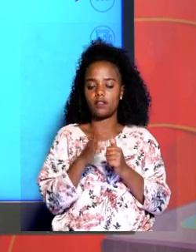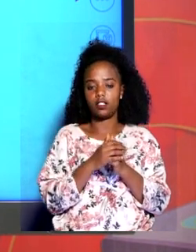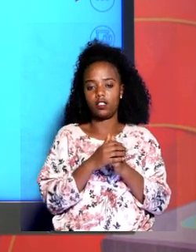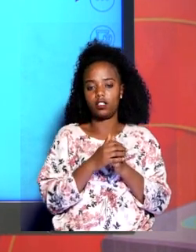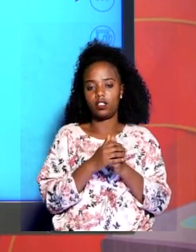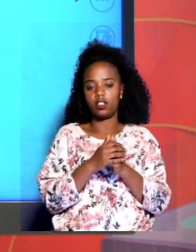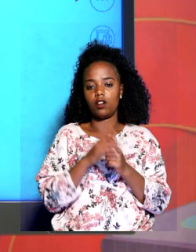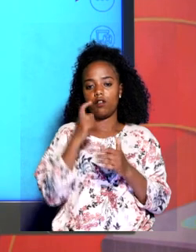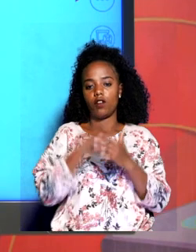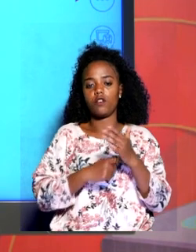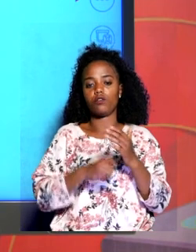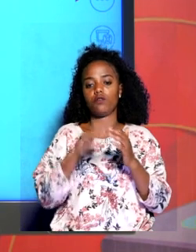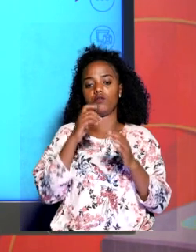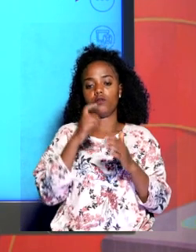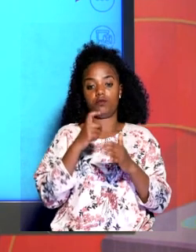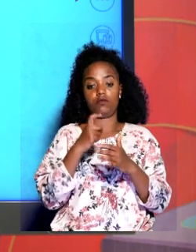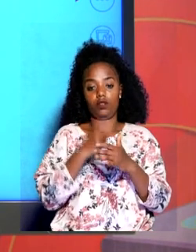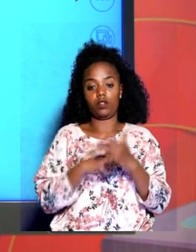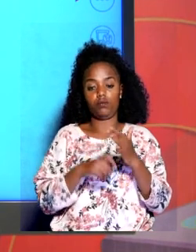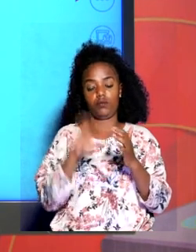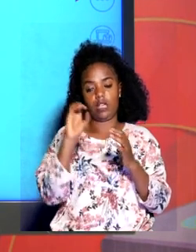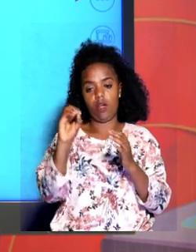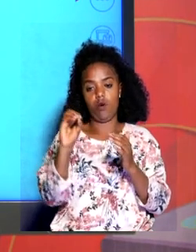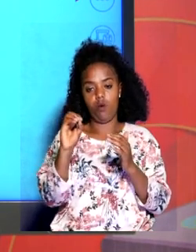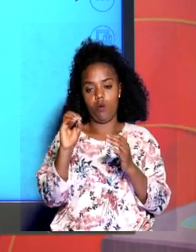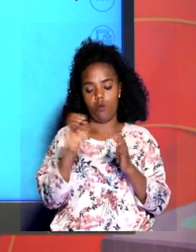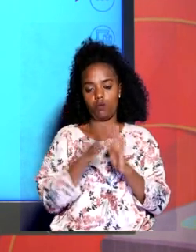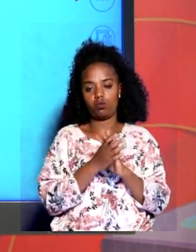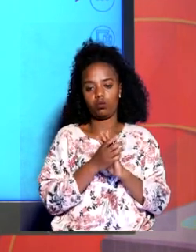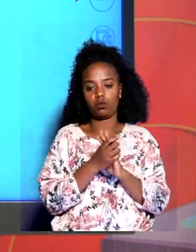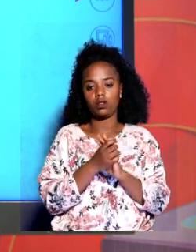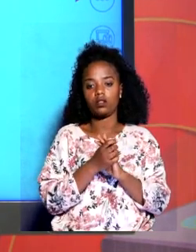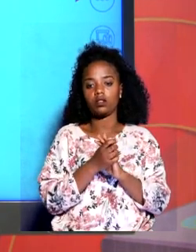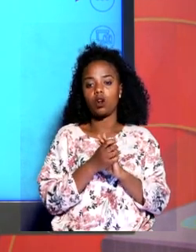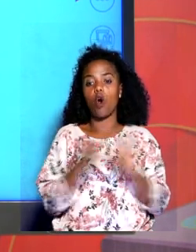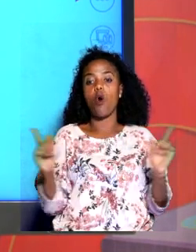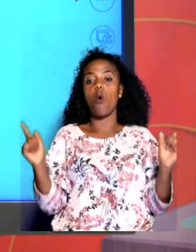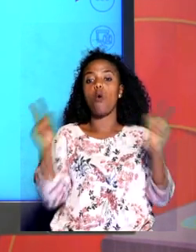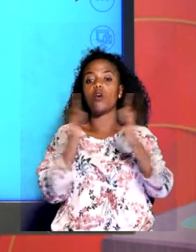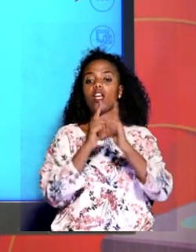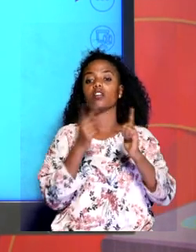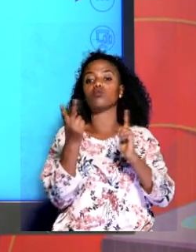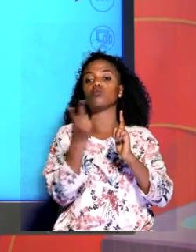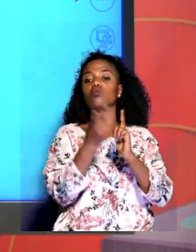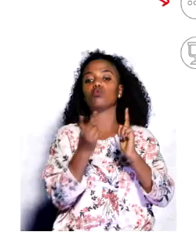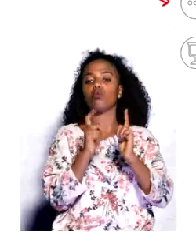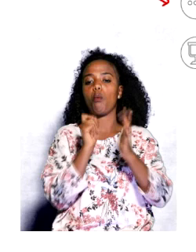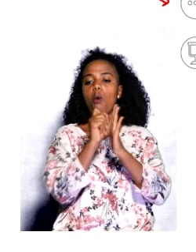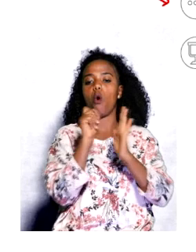13.5, the value of y is 0, so it's a point is there. Therefore, connect these two.